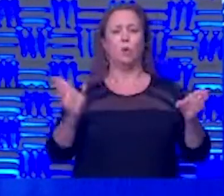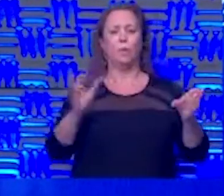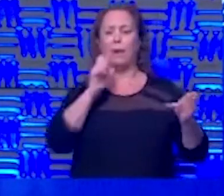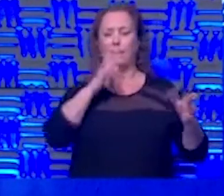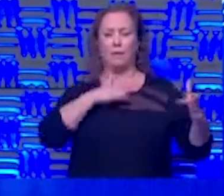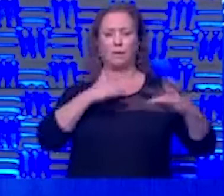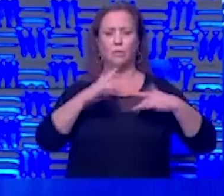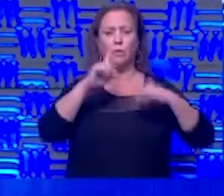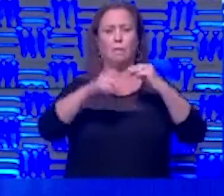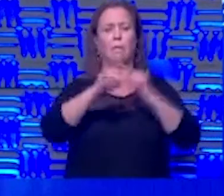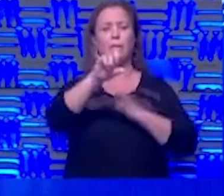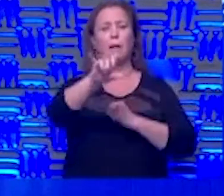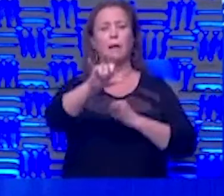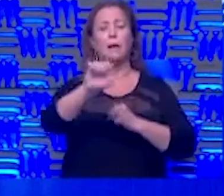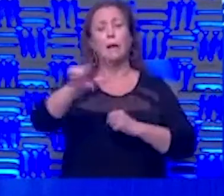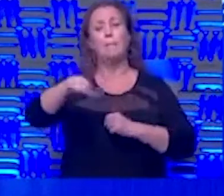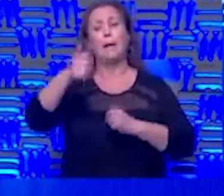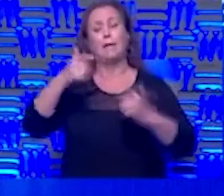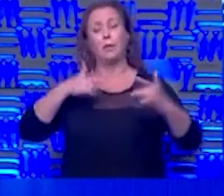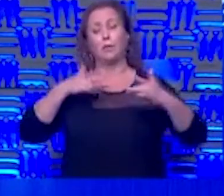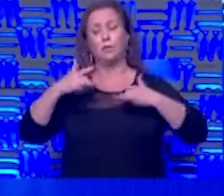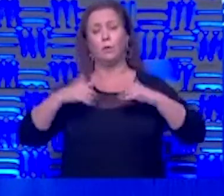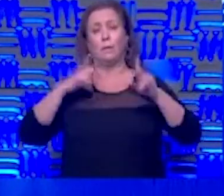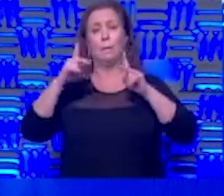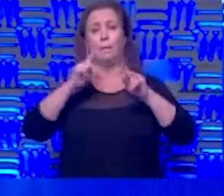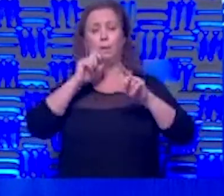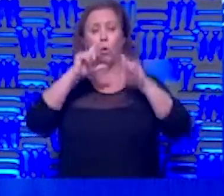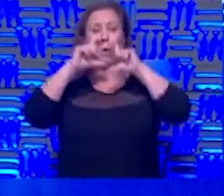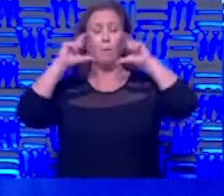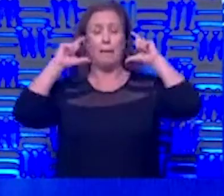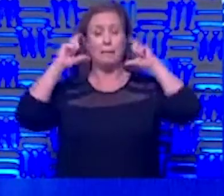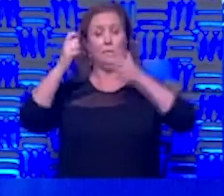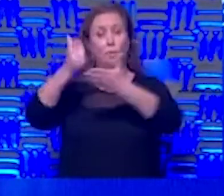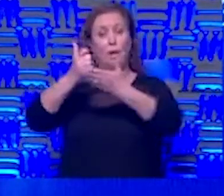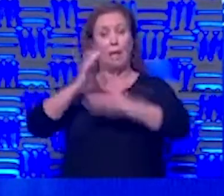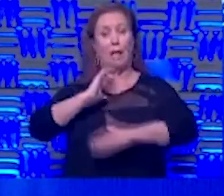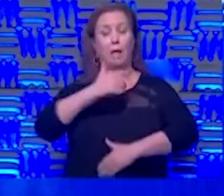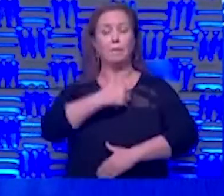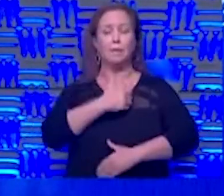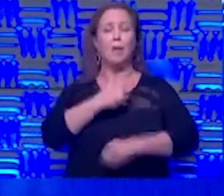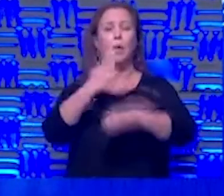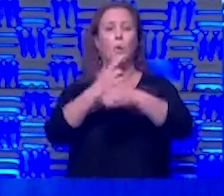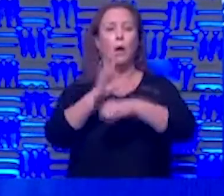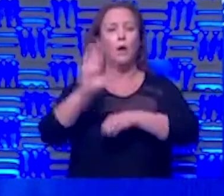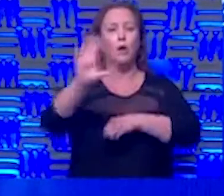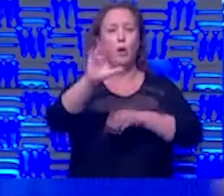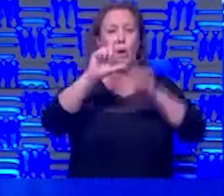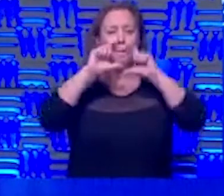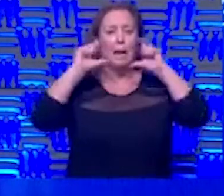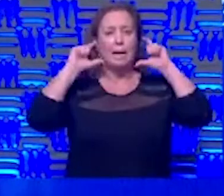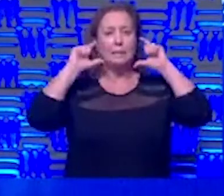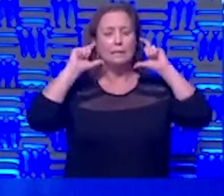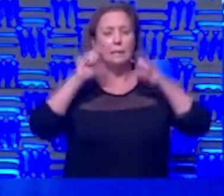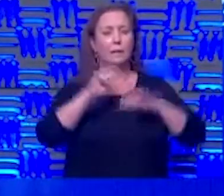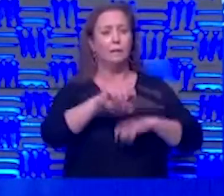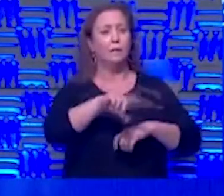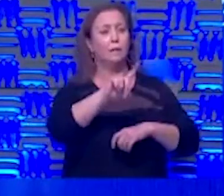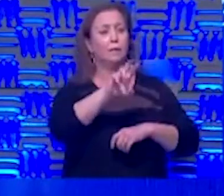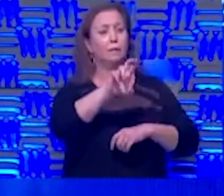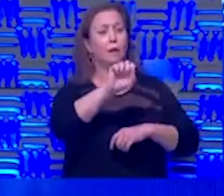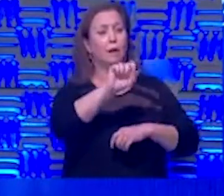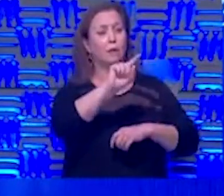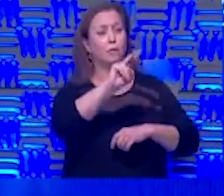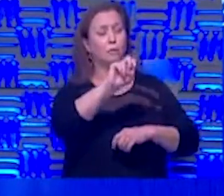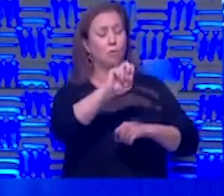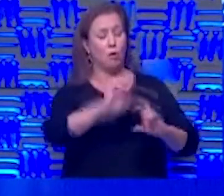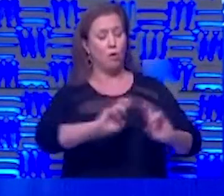about that. My only concern is that people don't wear a mask. You want to help us? Wear the darn mask when you're out in public. Dr. Stone, how about the VA? Are you all ready for